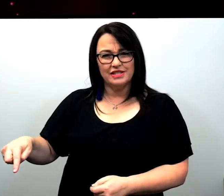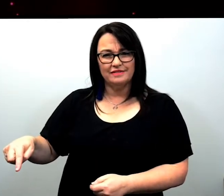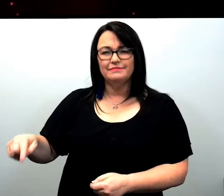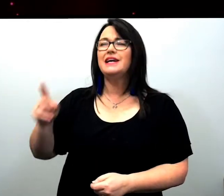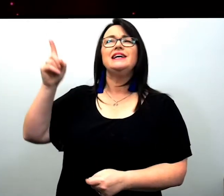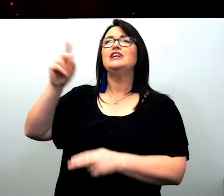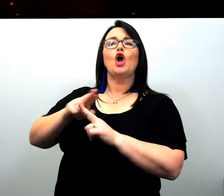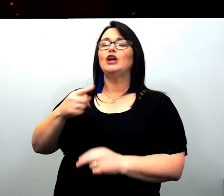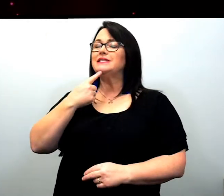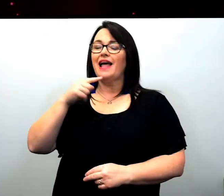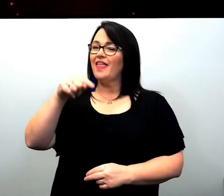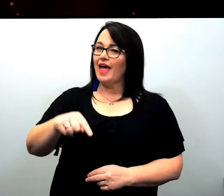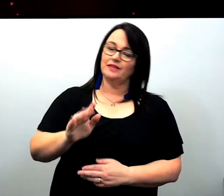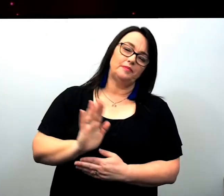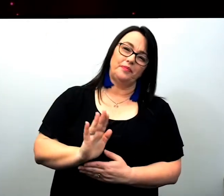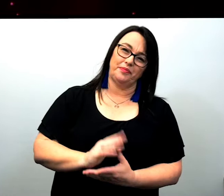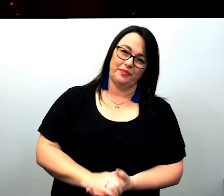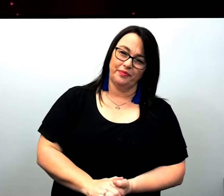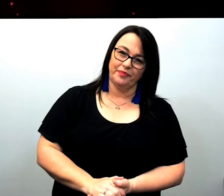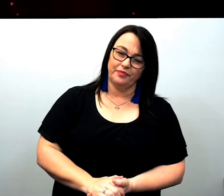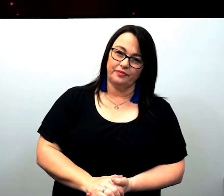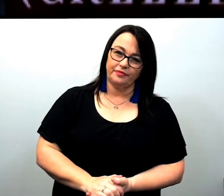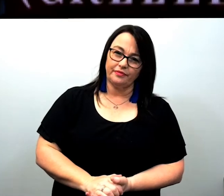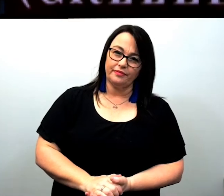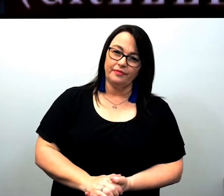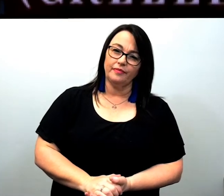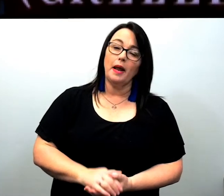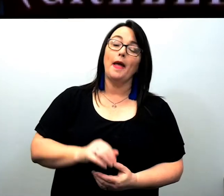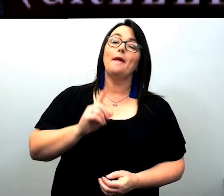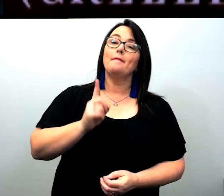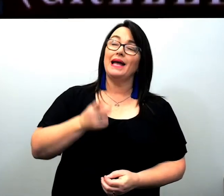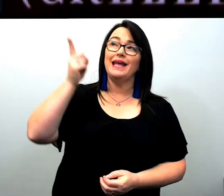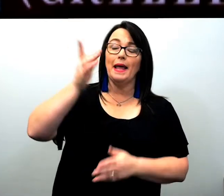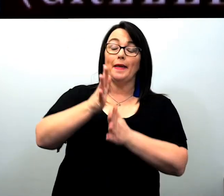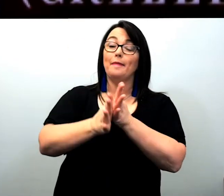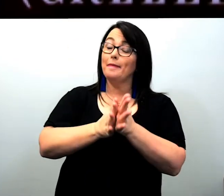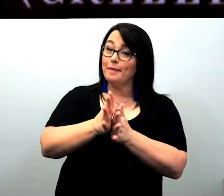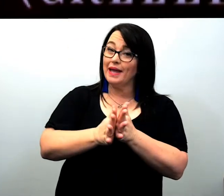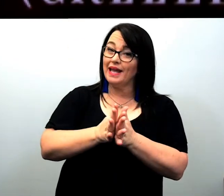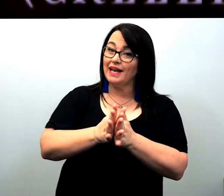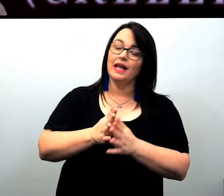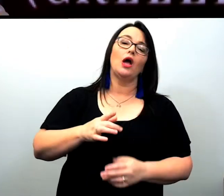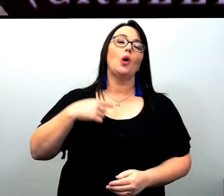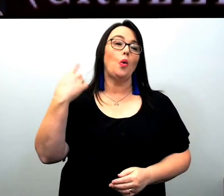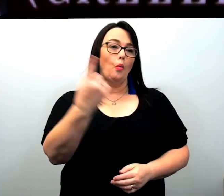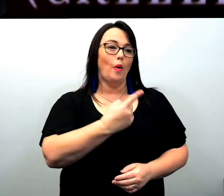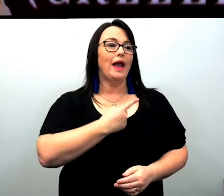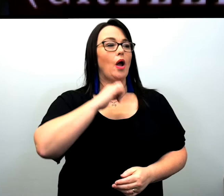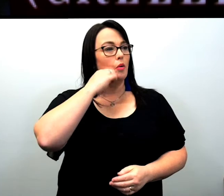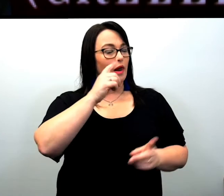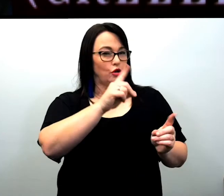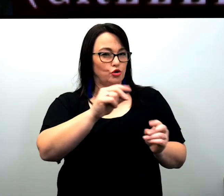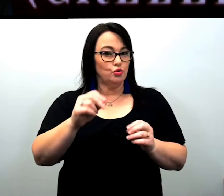wasn't saying about that. We will have the quality of miracles. But what he's saying is we'll do greater because every one of us will